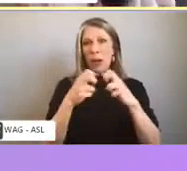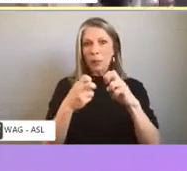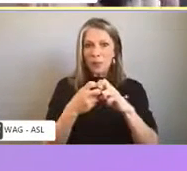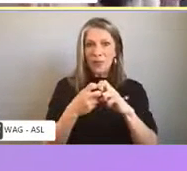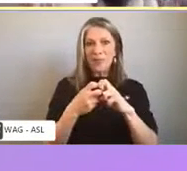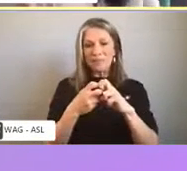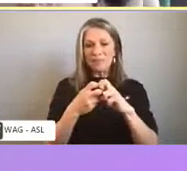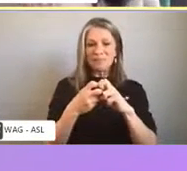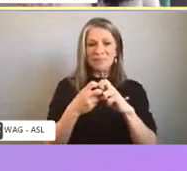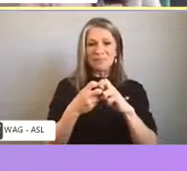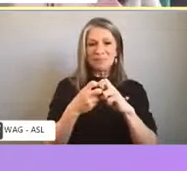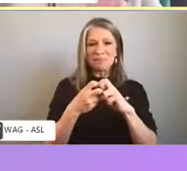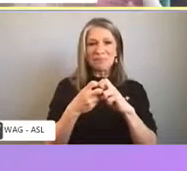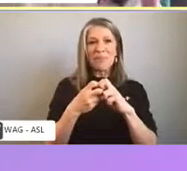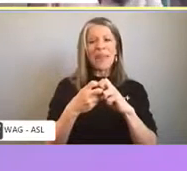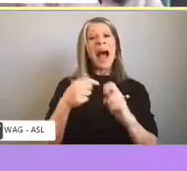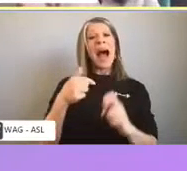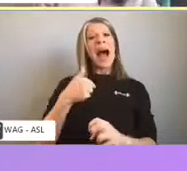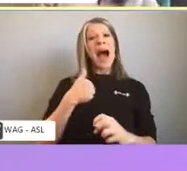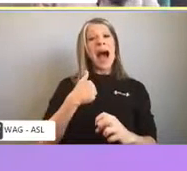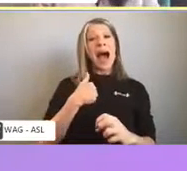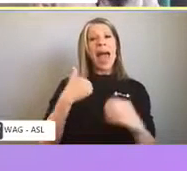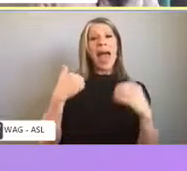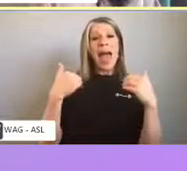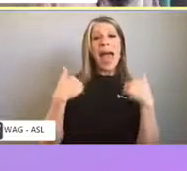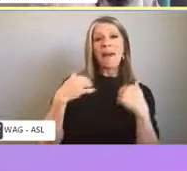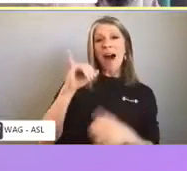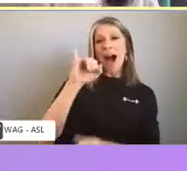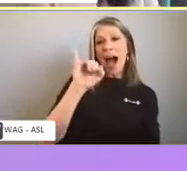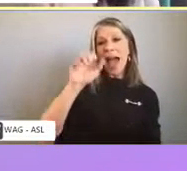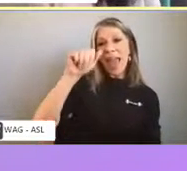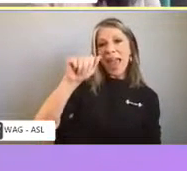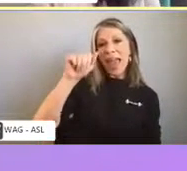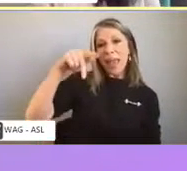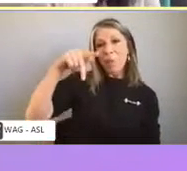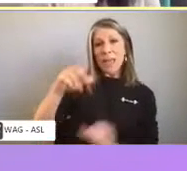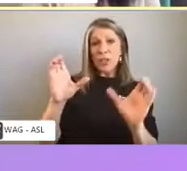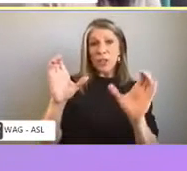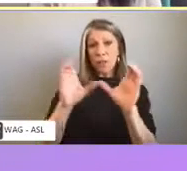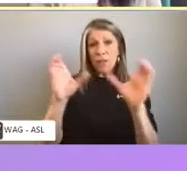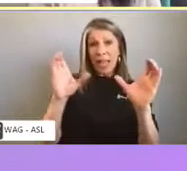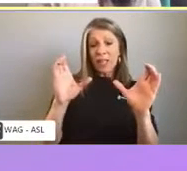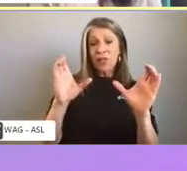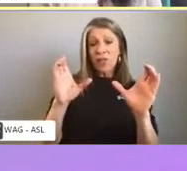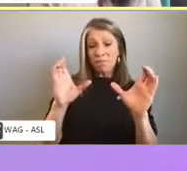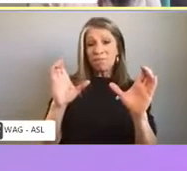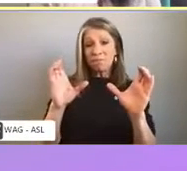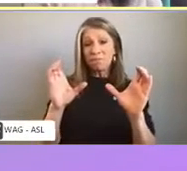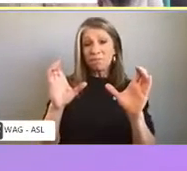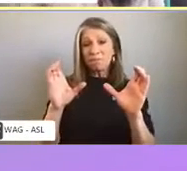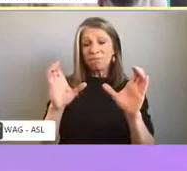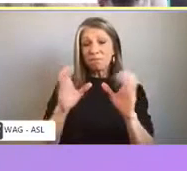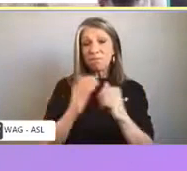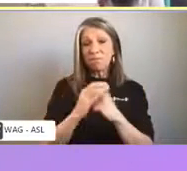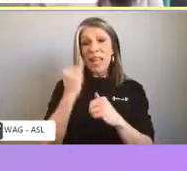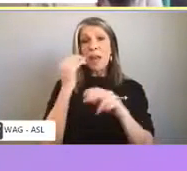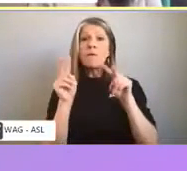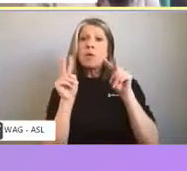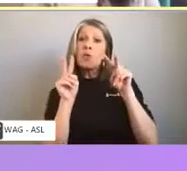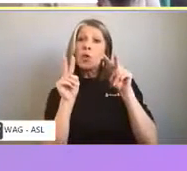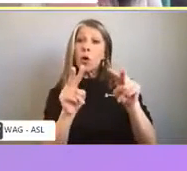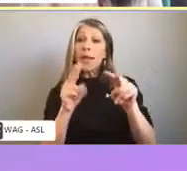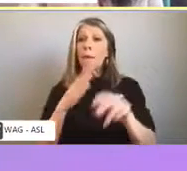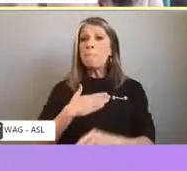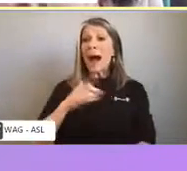So, yes, I have all sorts of IAAP certifications. And if you look at my LinkedIn,